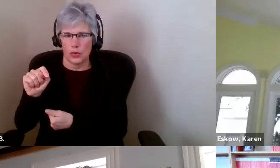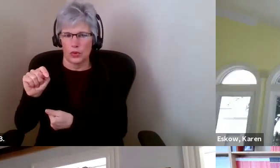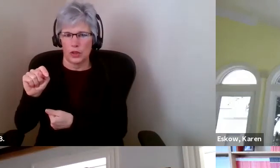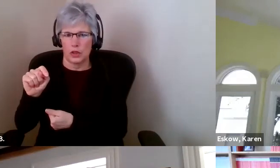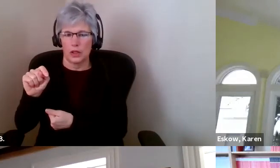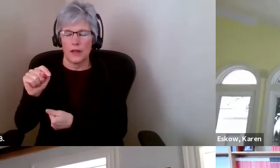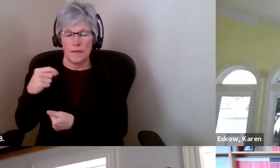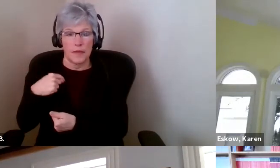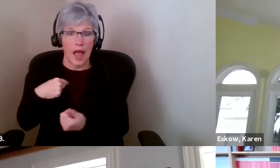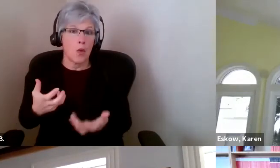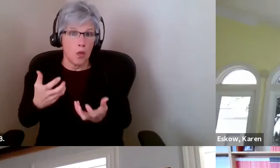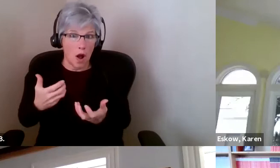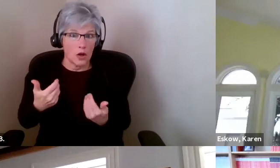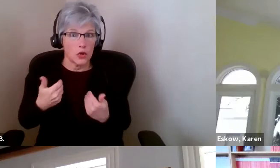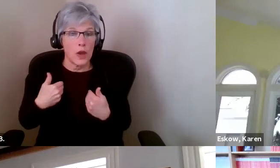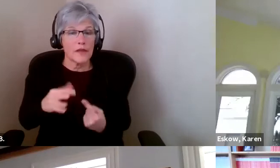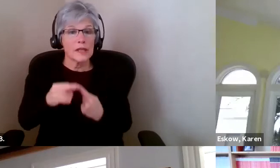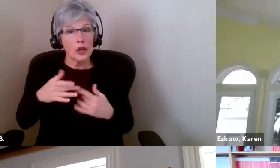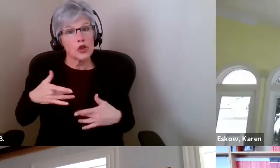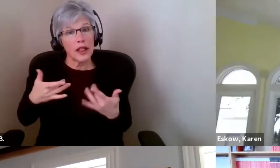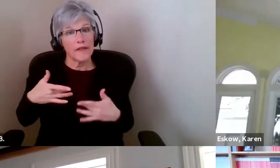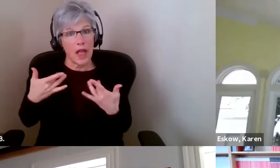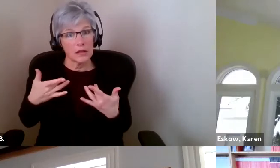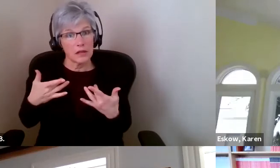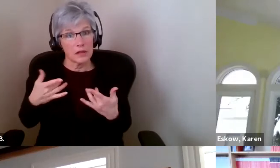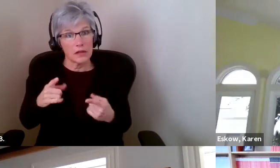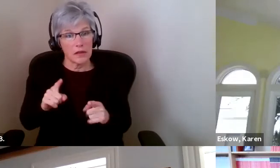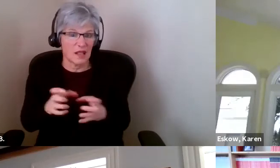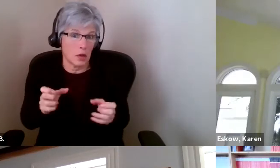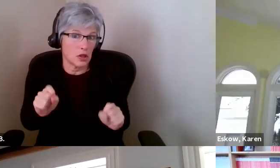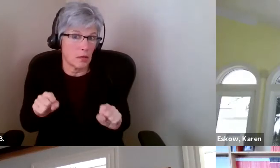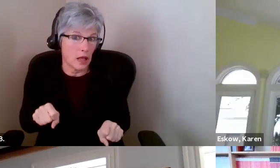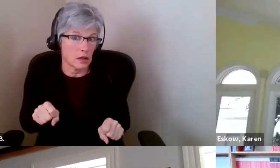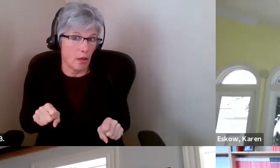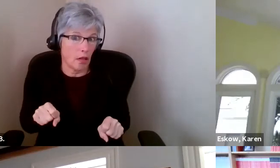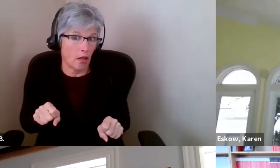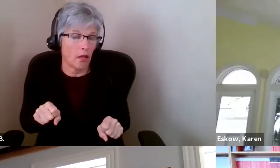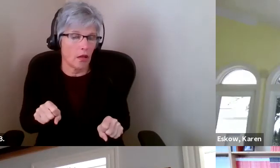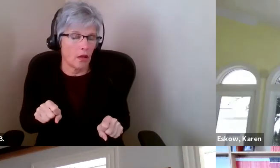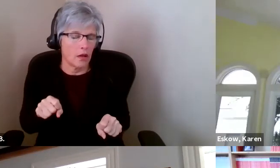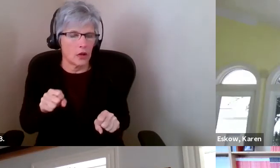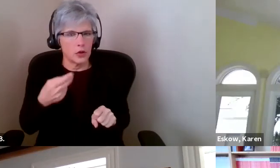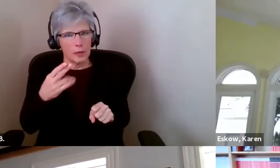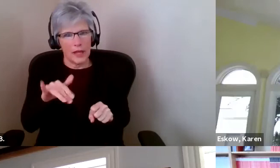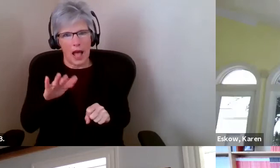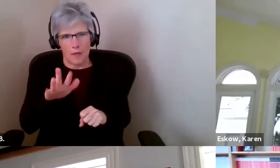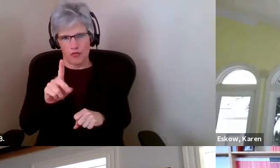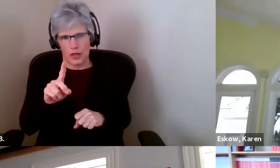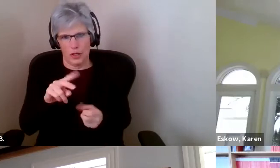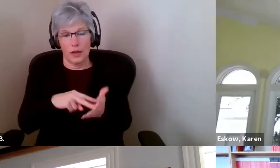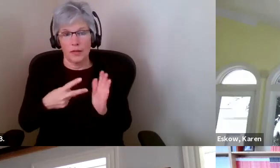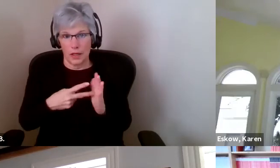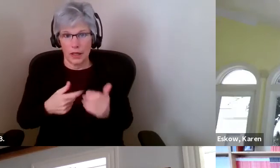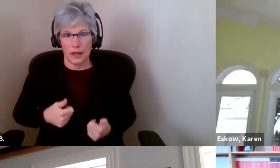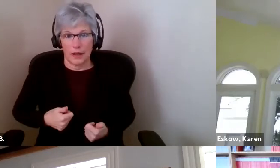have our special events as much as we can hybrid, event to be hybrid events, whereas there's a live face-to-face